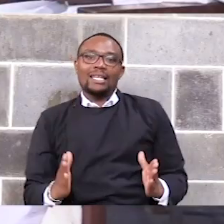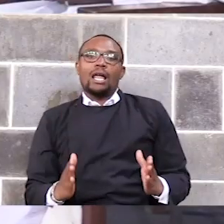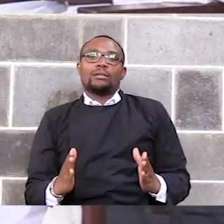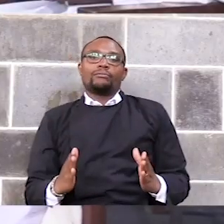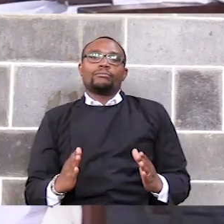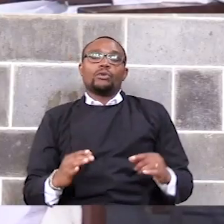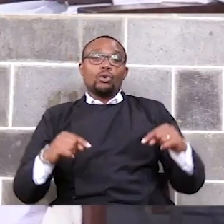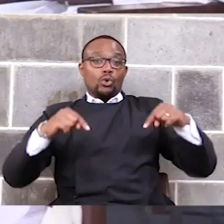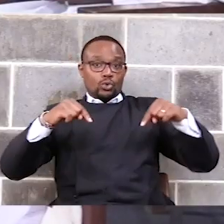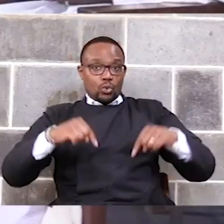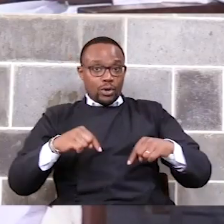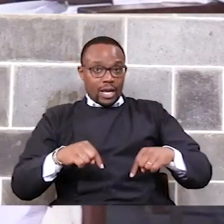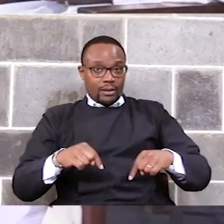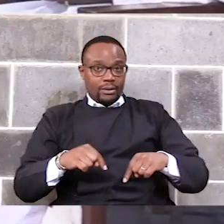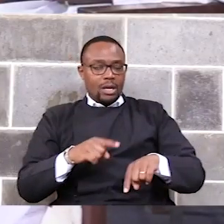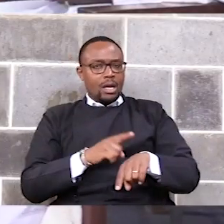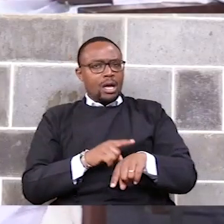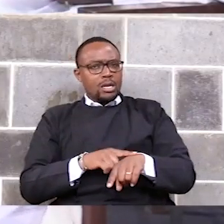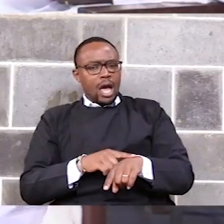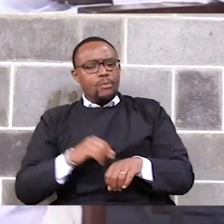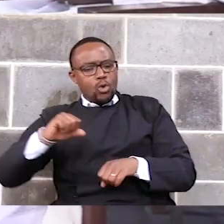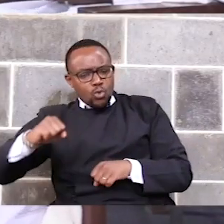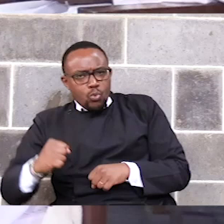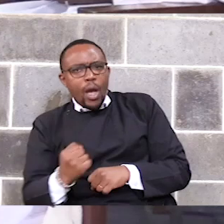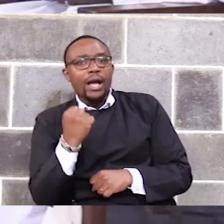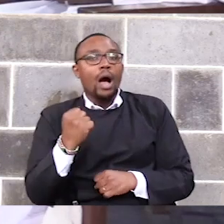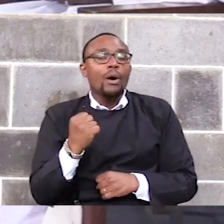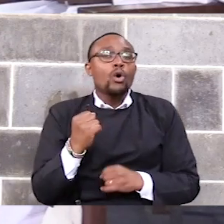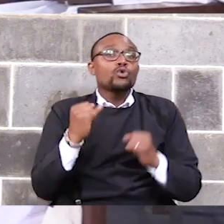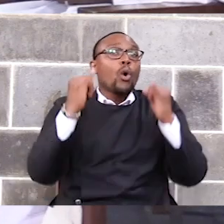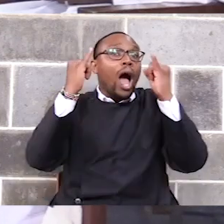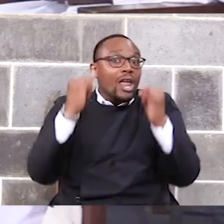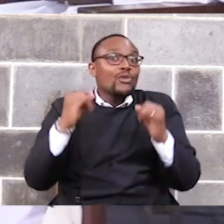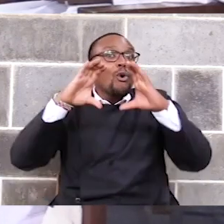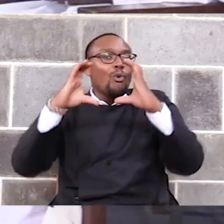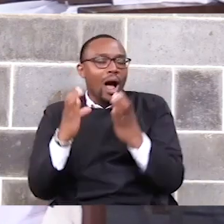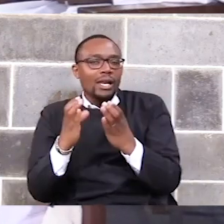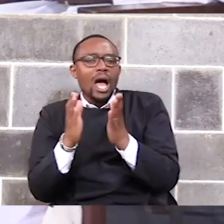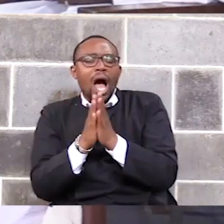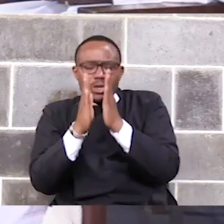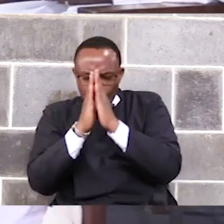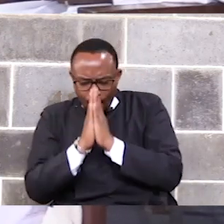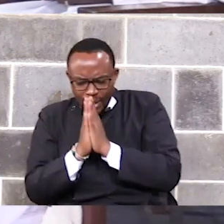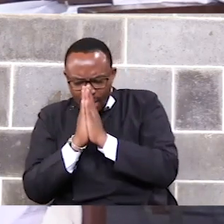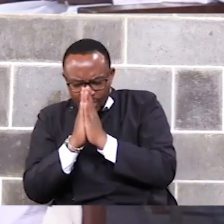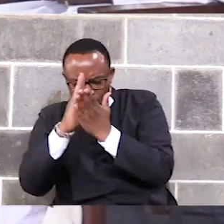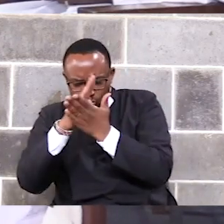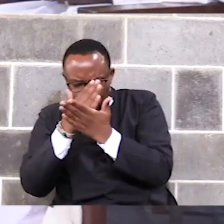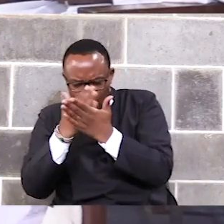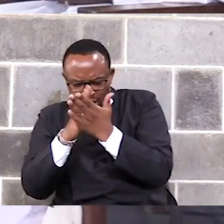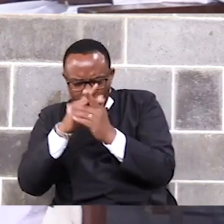Today, as you wake up to a different reality and close your eyes to share with God your concerns for the